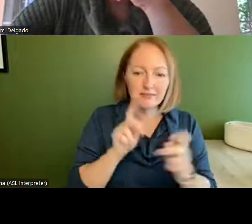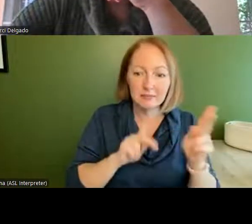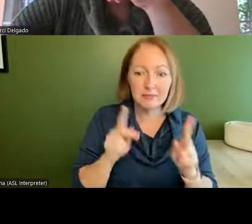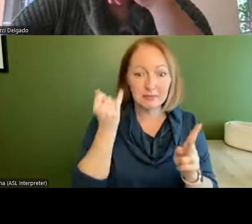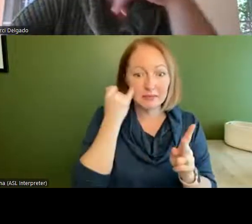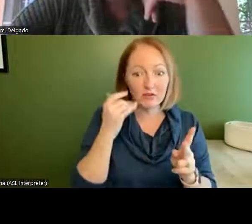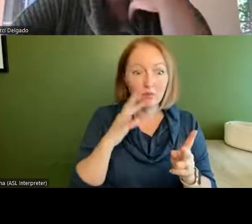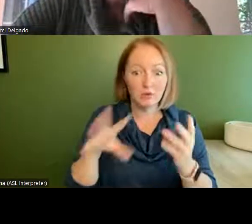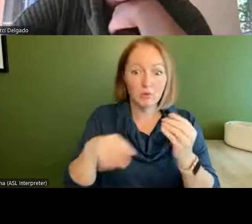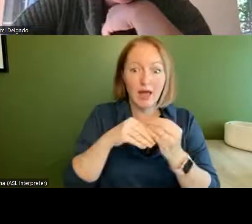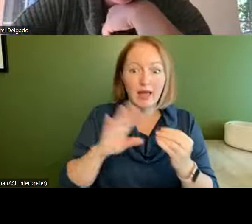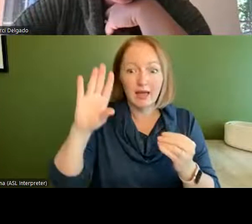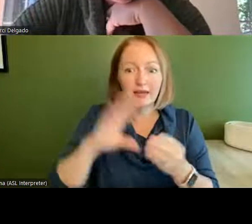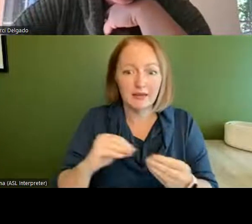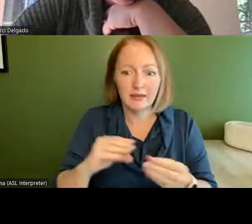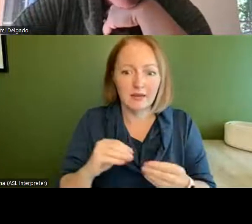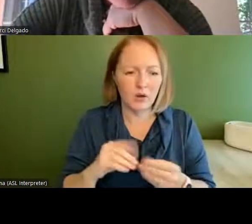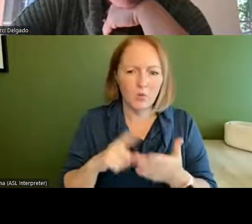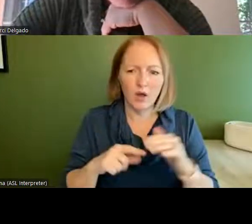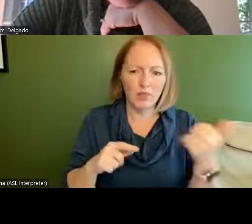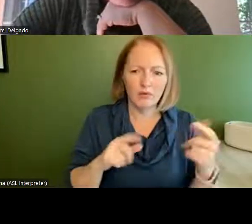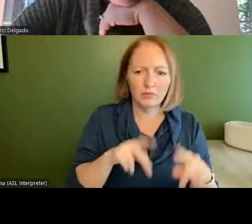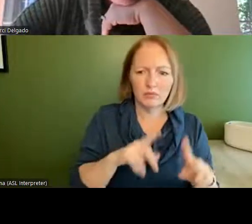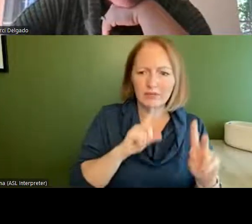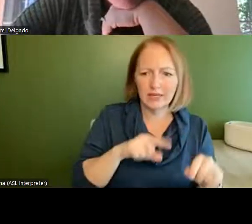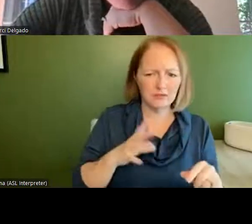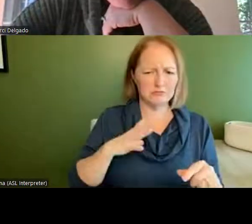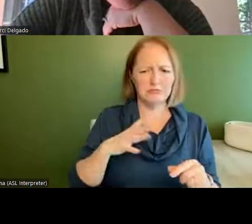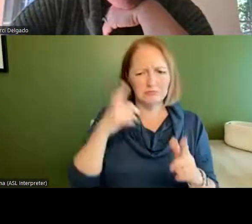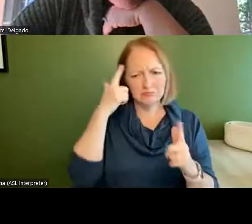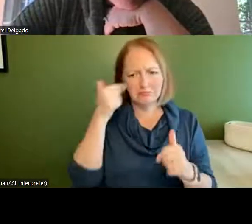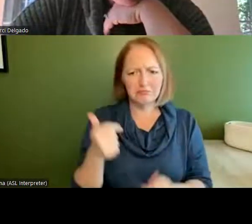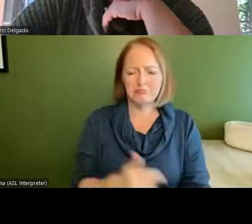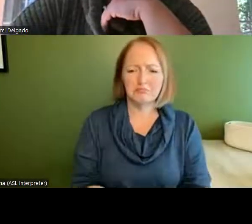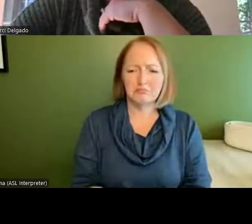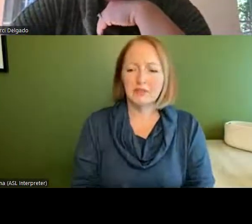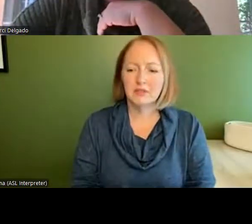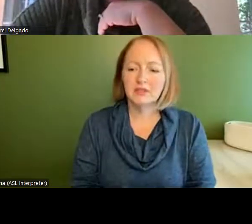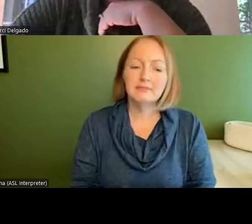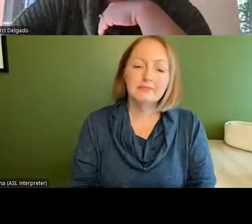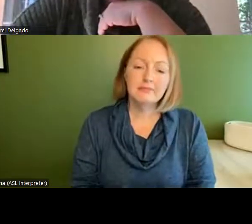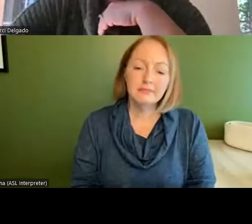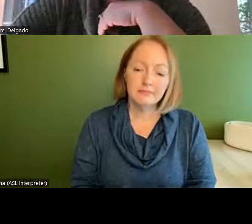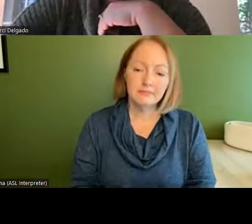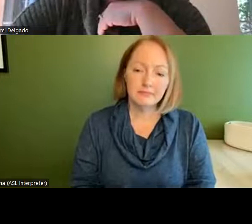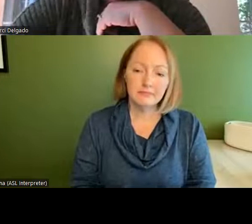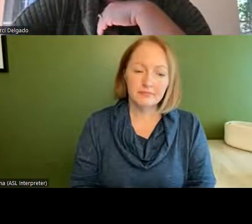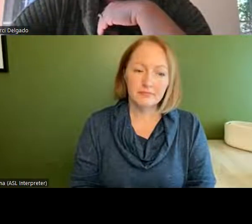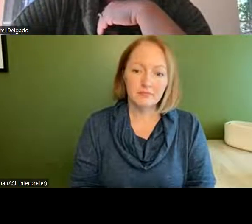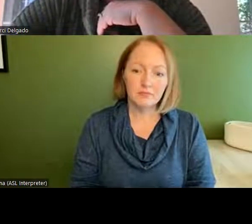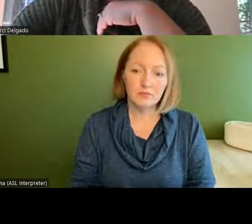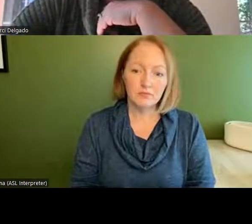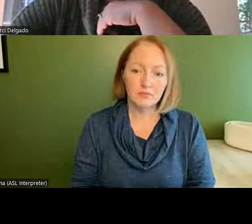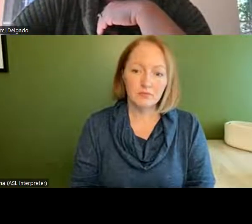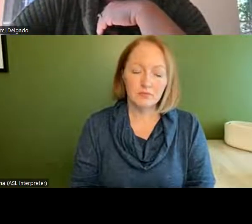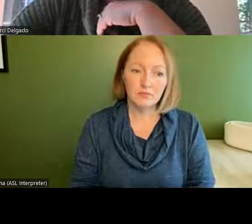like to add on to something that someone else has said, please feel free. So I'd